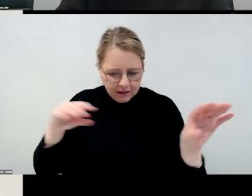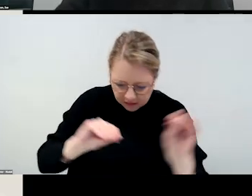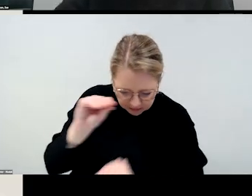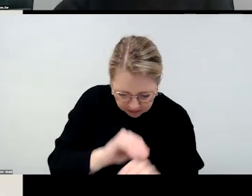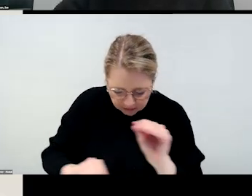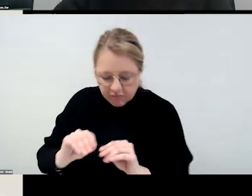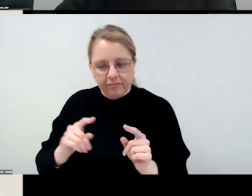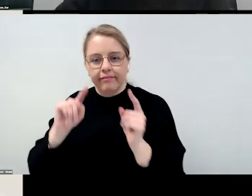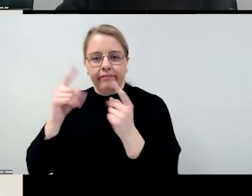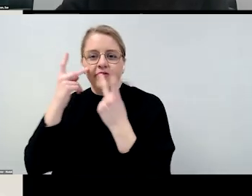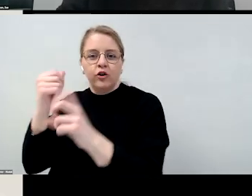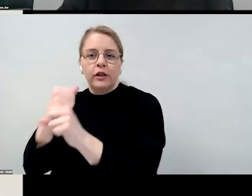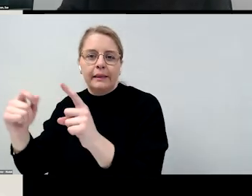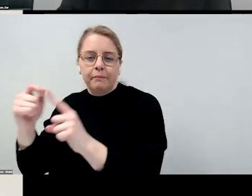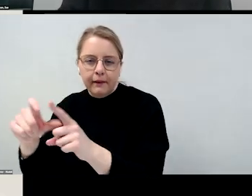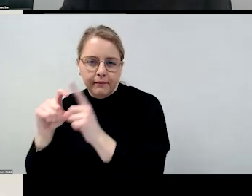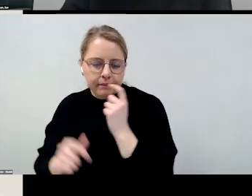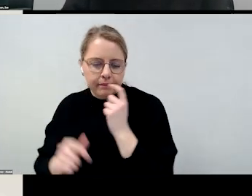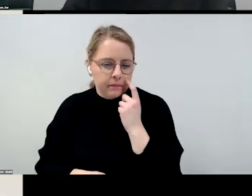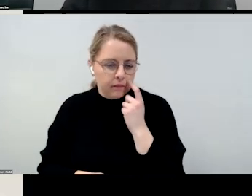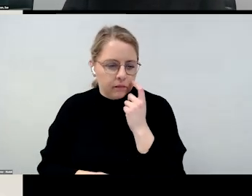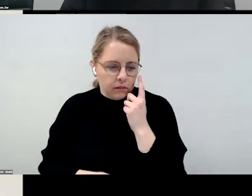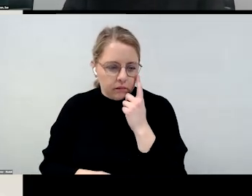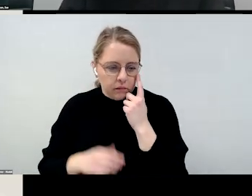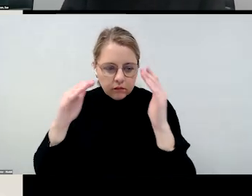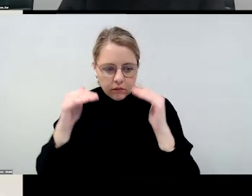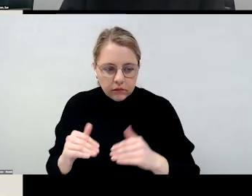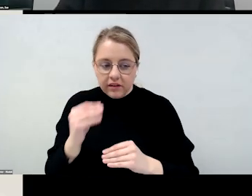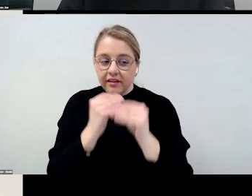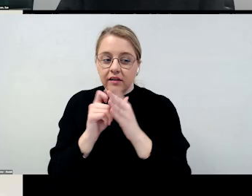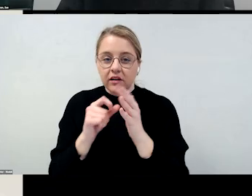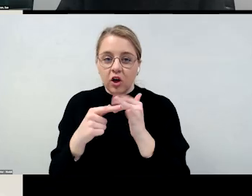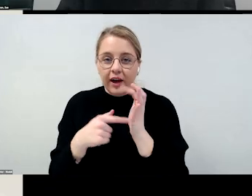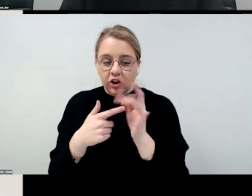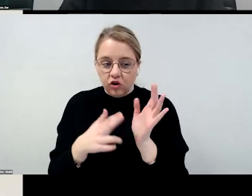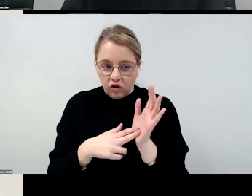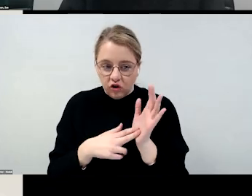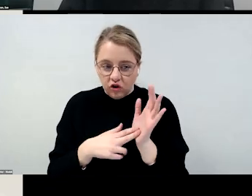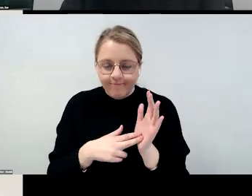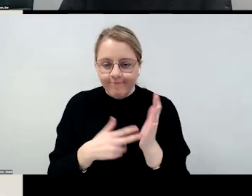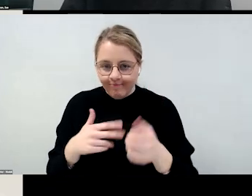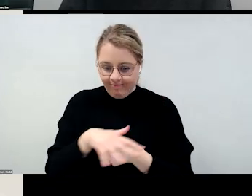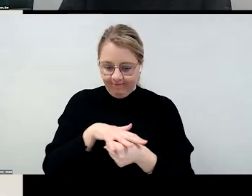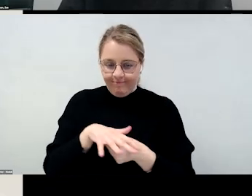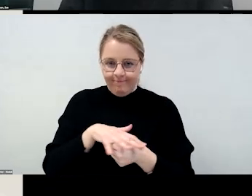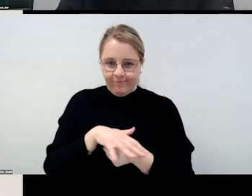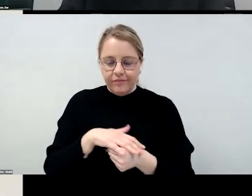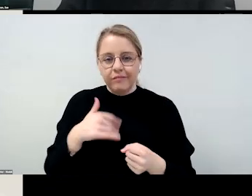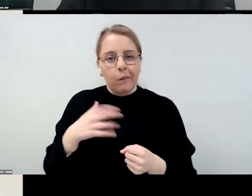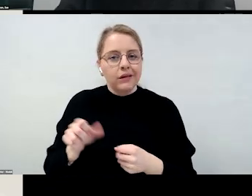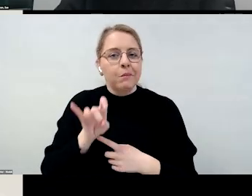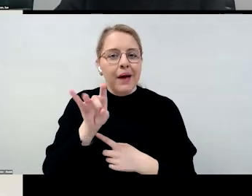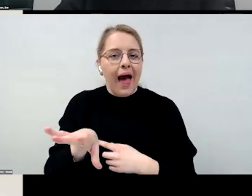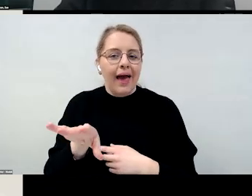plan. We also notice that the dietitian that the GP refers George to, in his local area, they have gap fees,